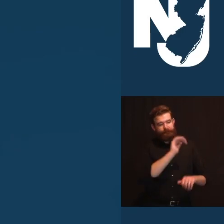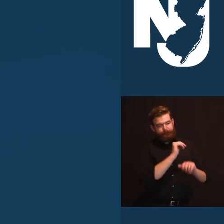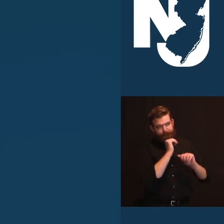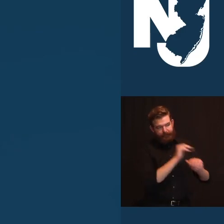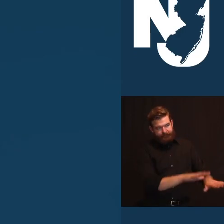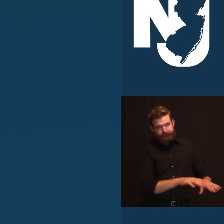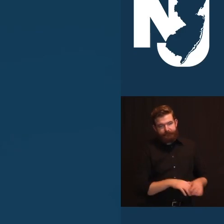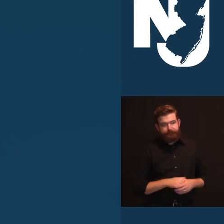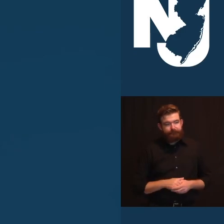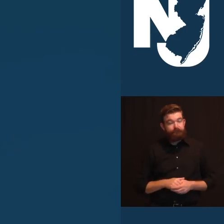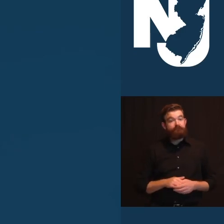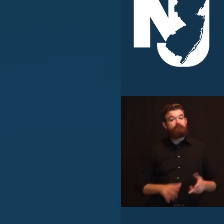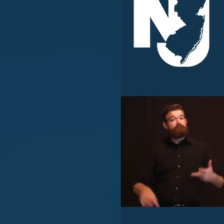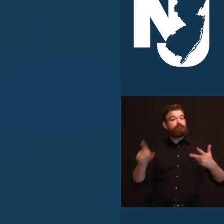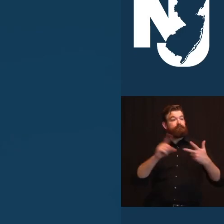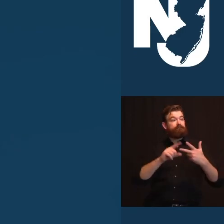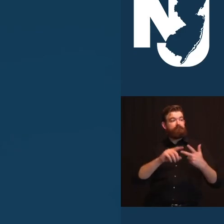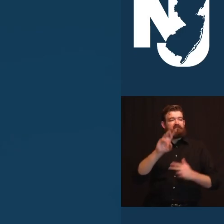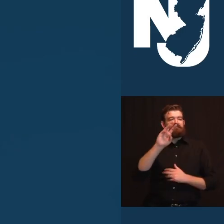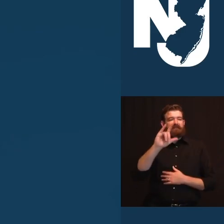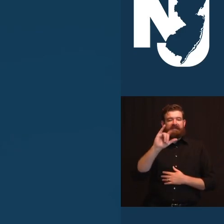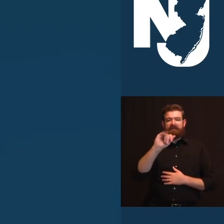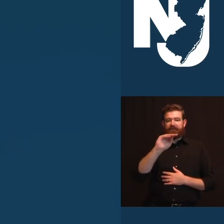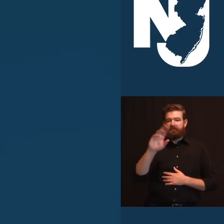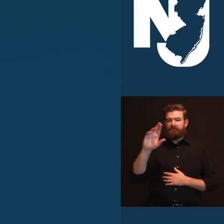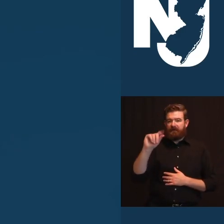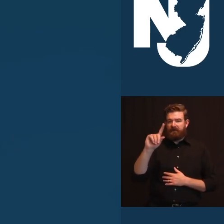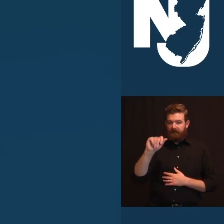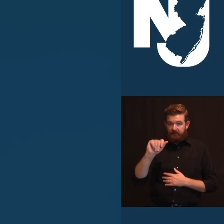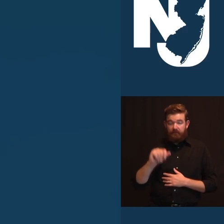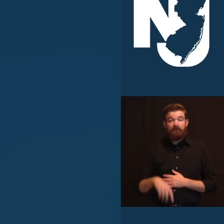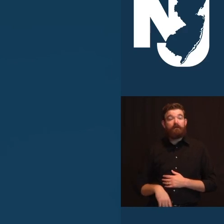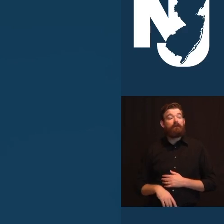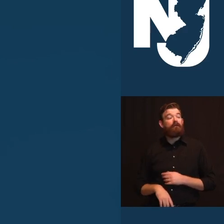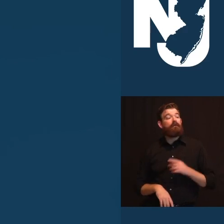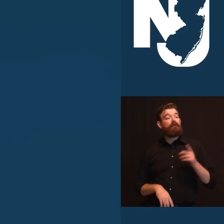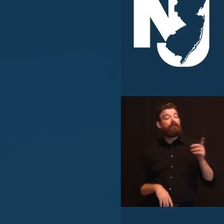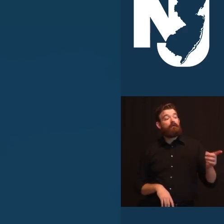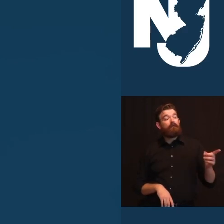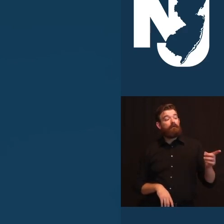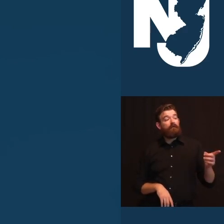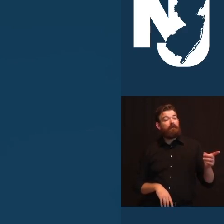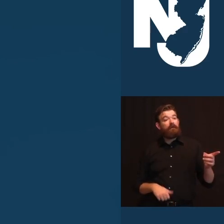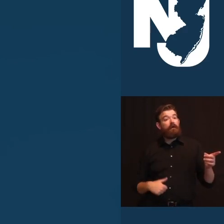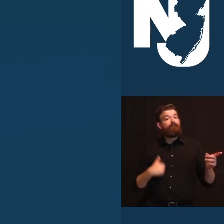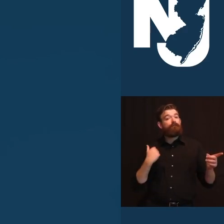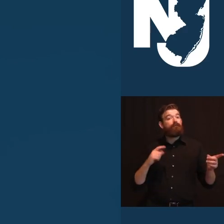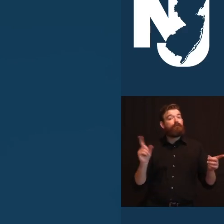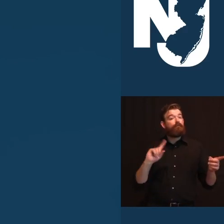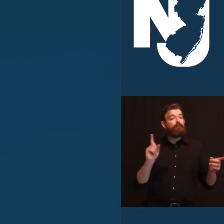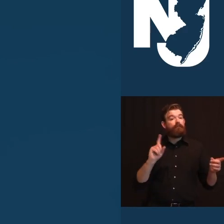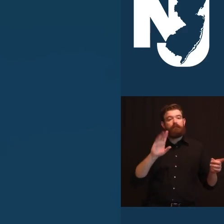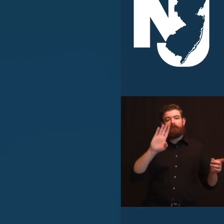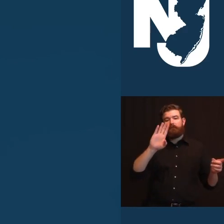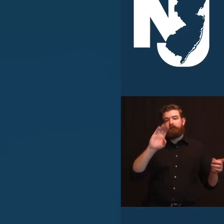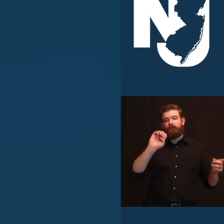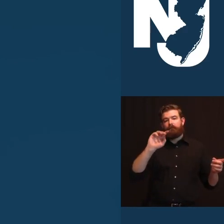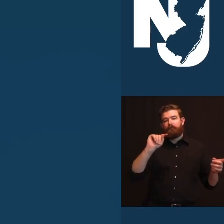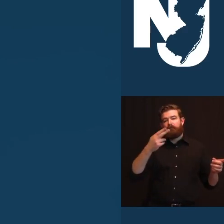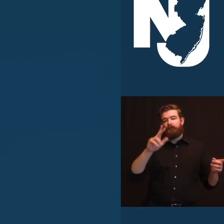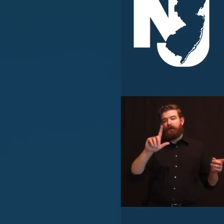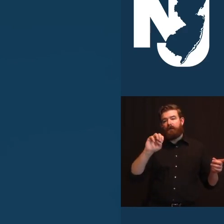William Rada. Bill lived in Bethlehem Township in Hunterdon County. He was born in New York City and attended high school at the